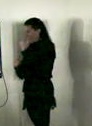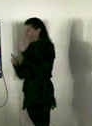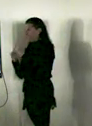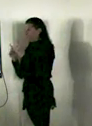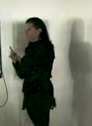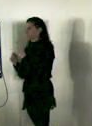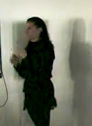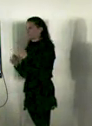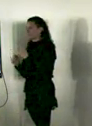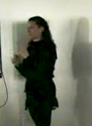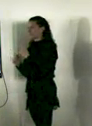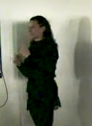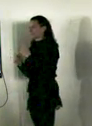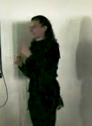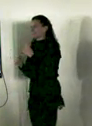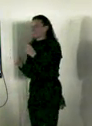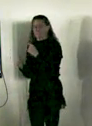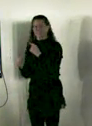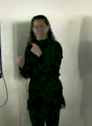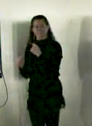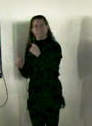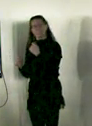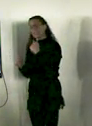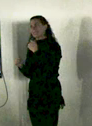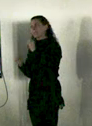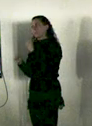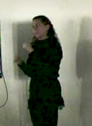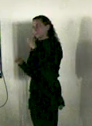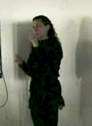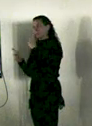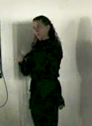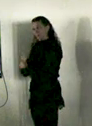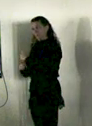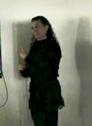But it's not been as inhibitory to me as it could be.